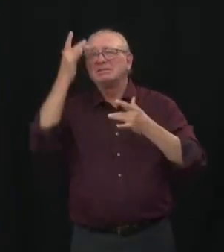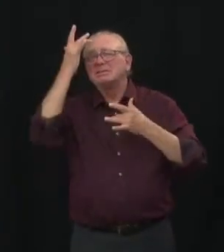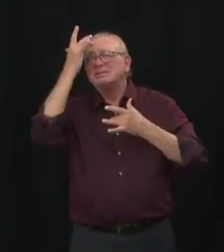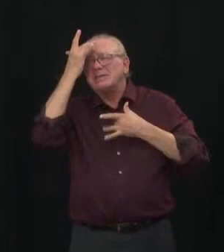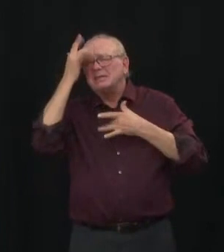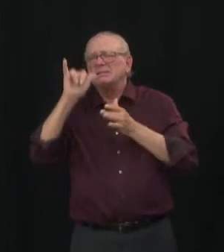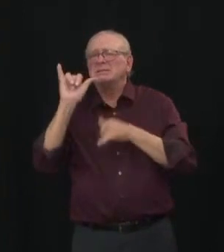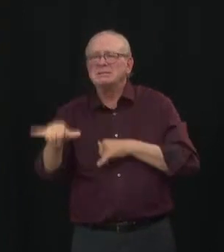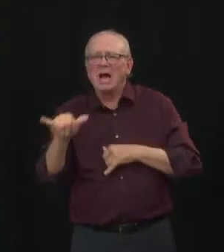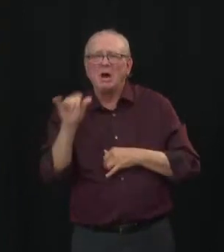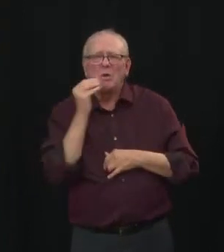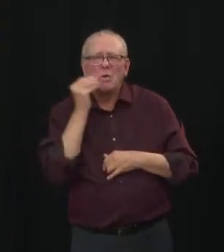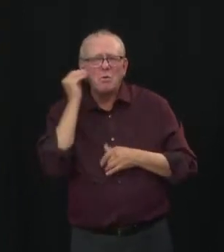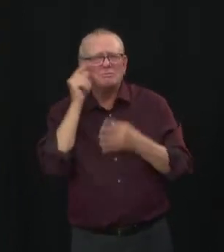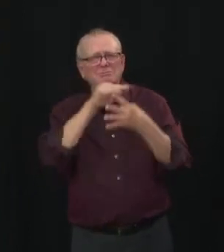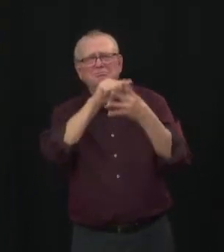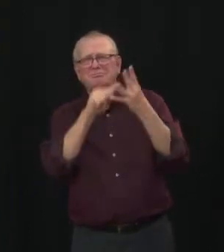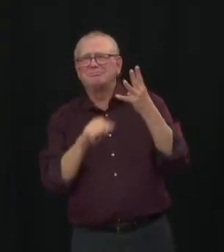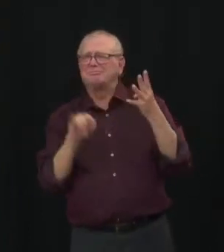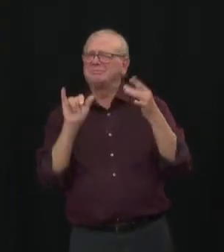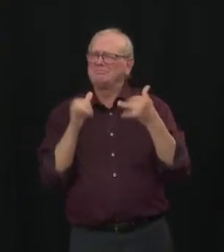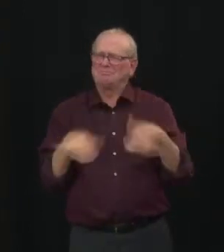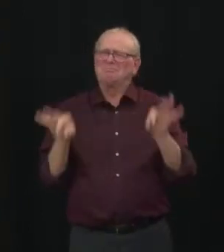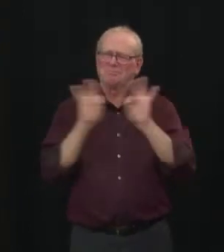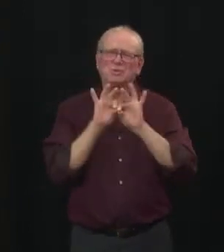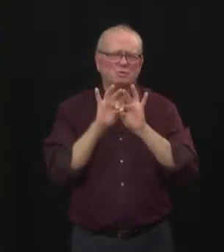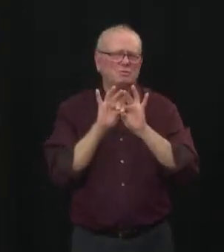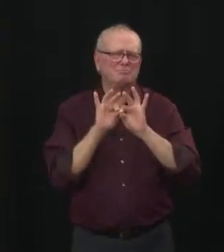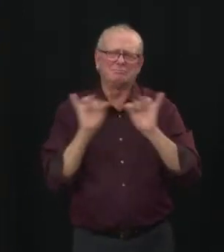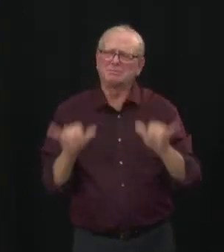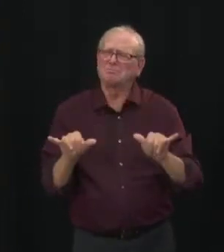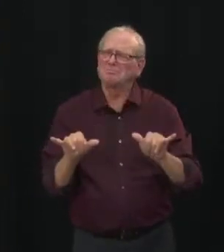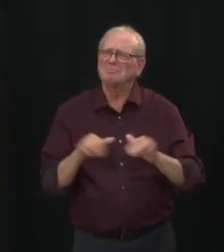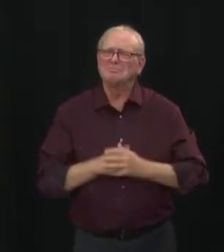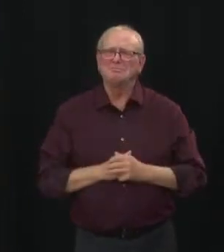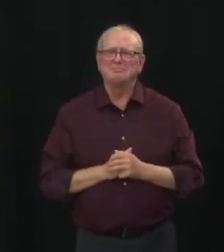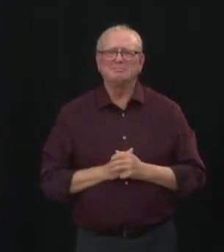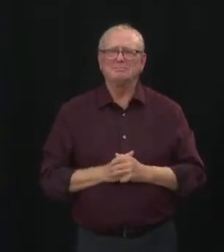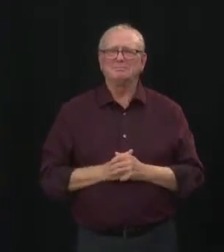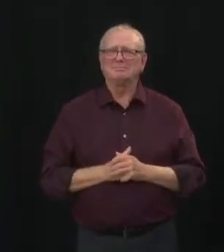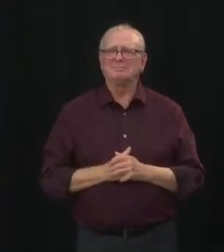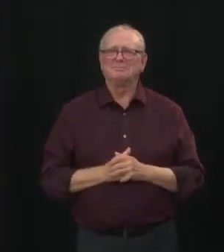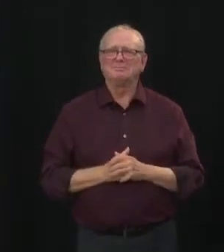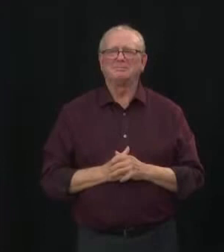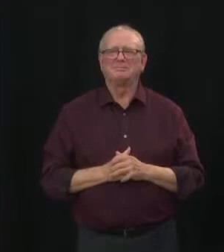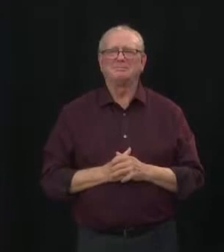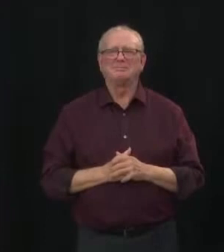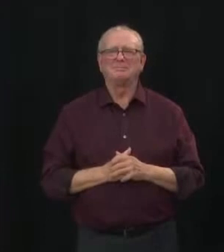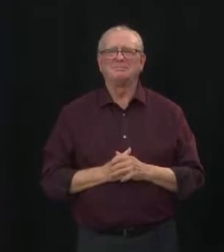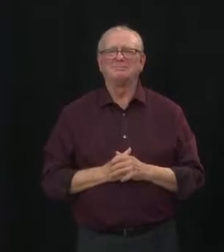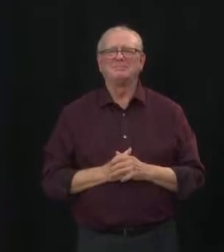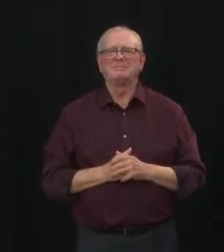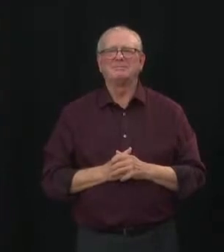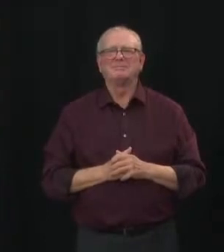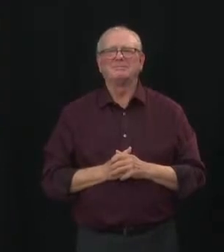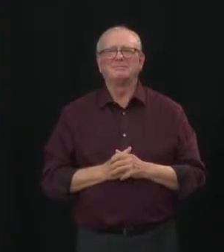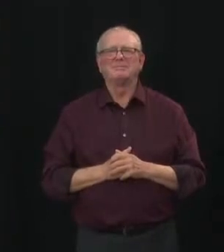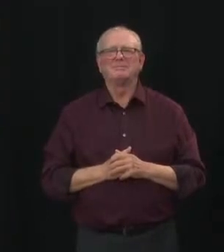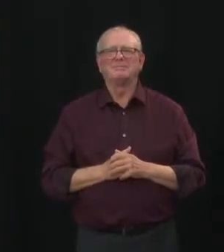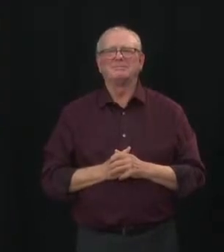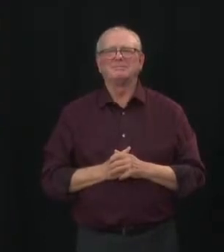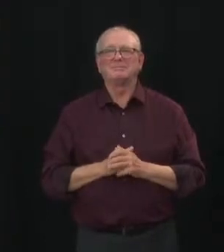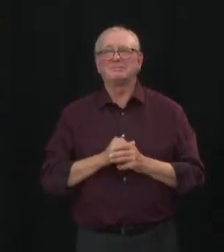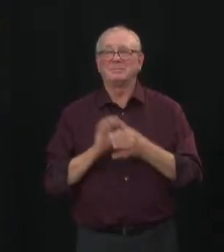as we look at the conditions in the communities that we live in. Thanks, Dr. Hinshaw. Matt, do you have a